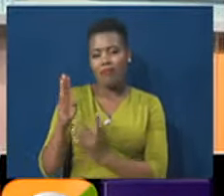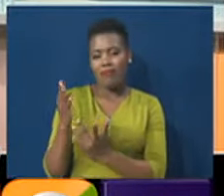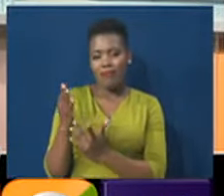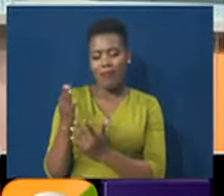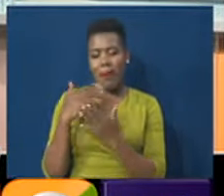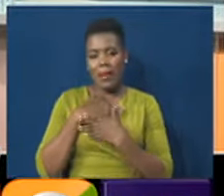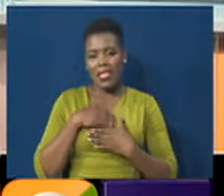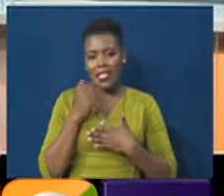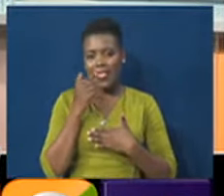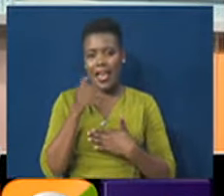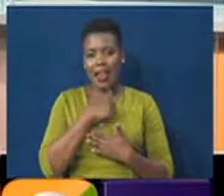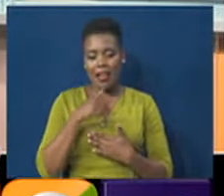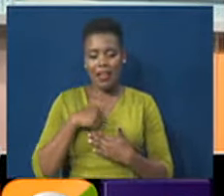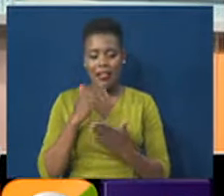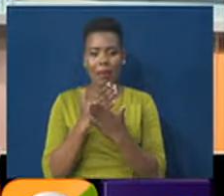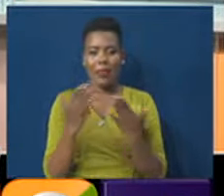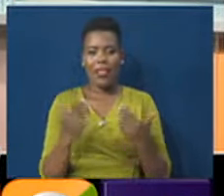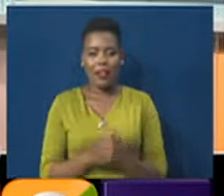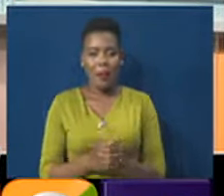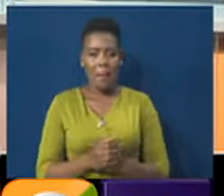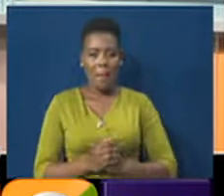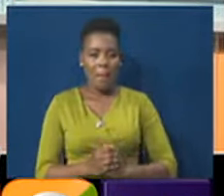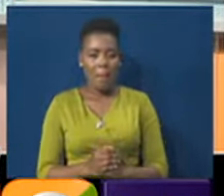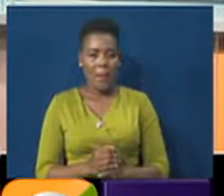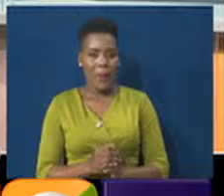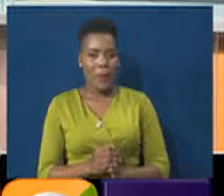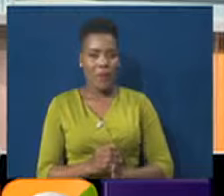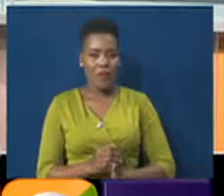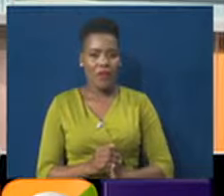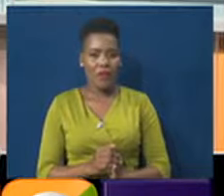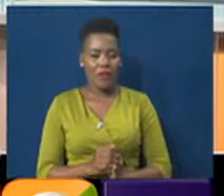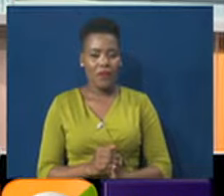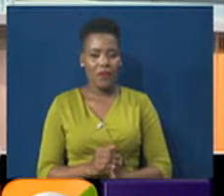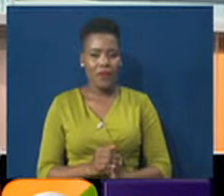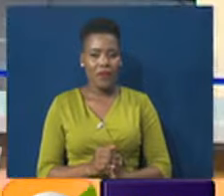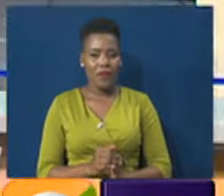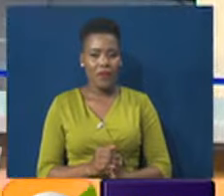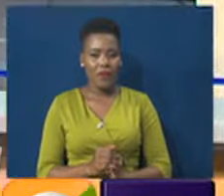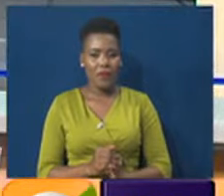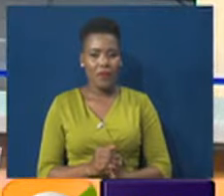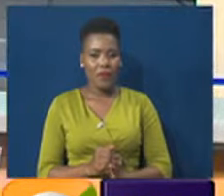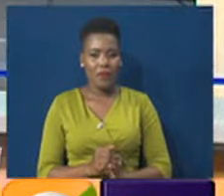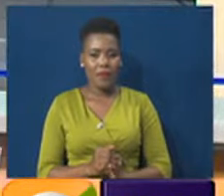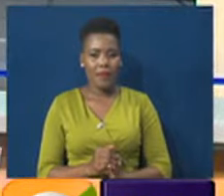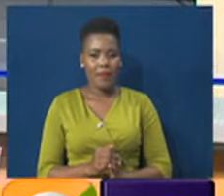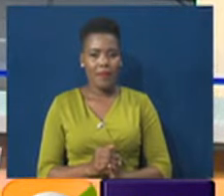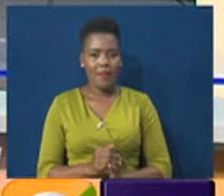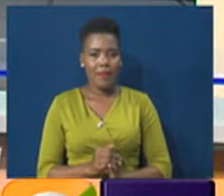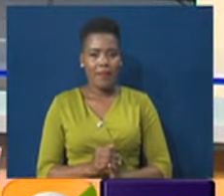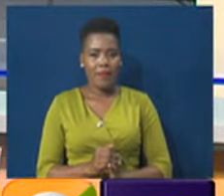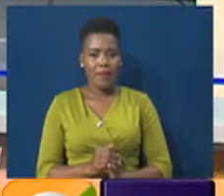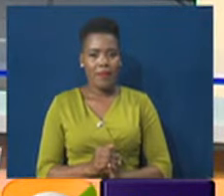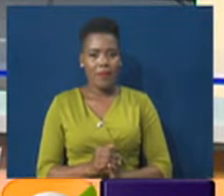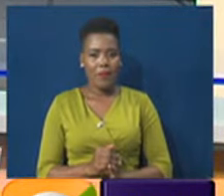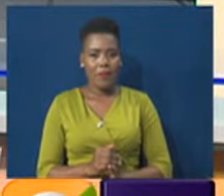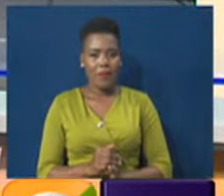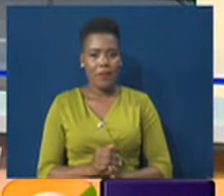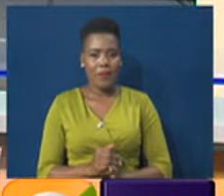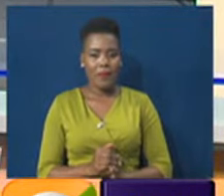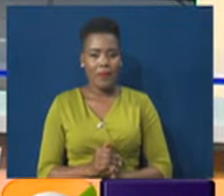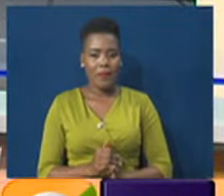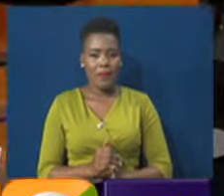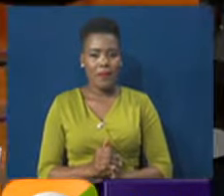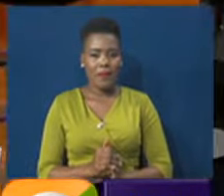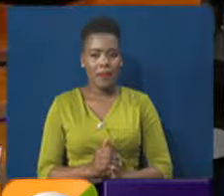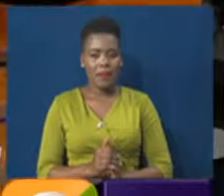Thanks, Trevor. And this is the expert studio. I'm joined by Ndindi Nyoro. He is the lawmaker representing Kiharu constituency, who as